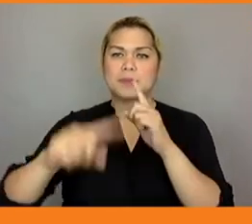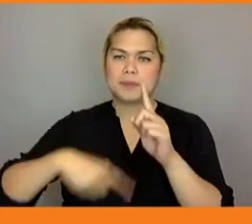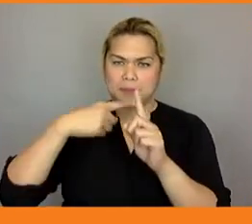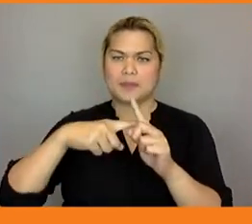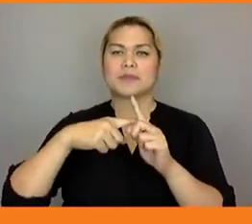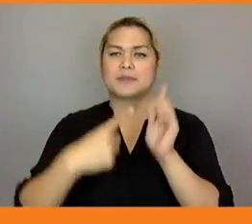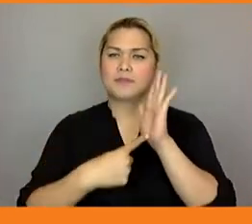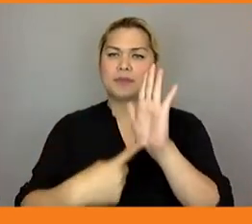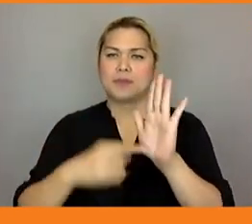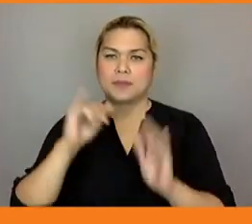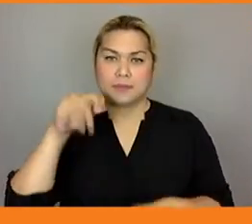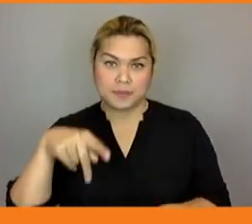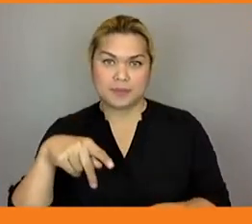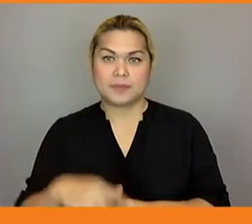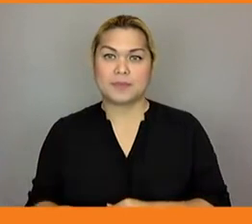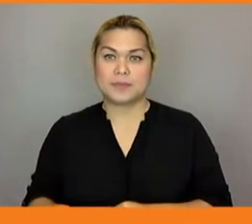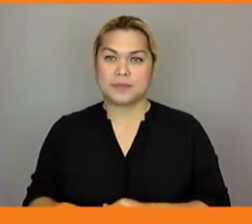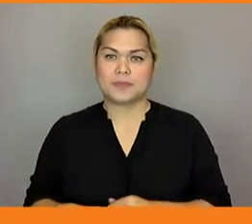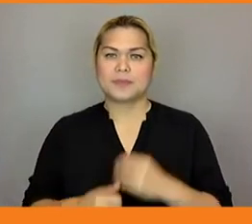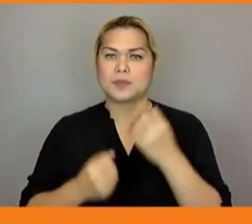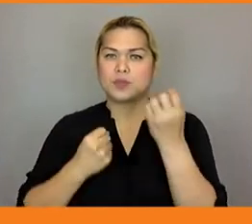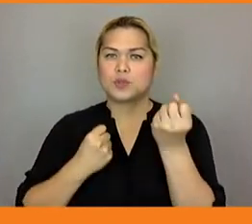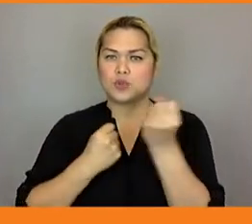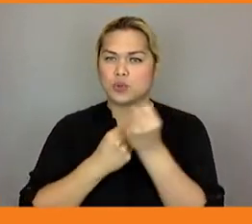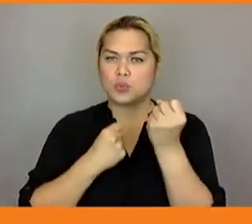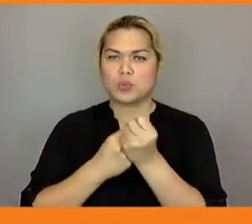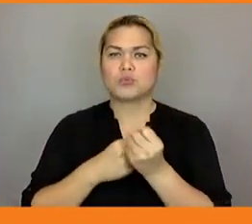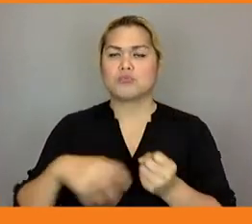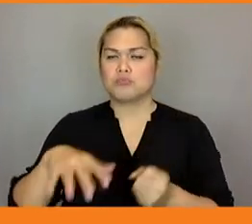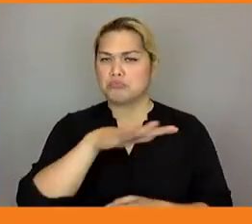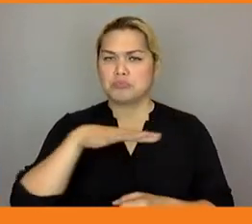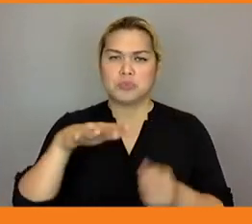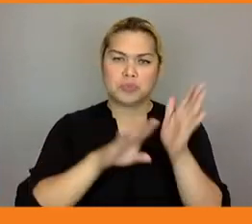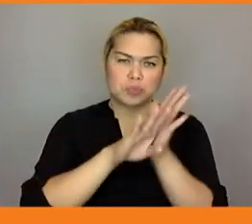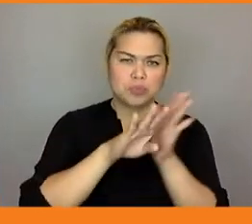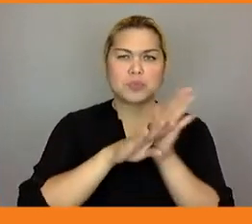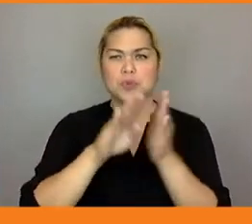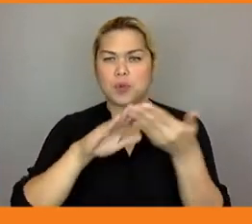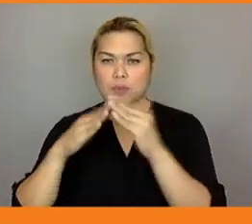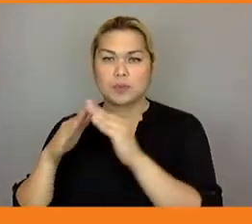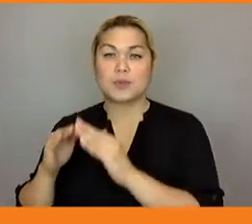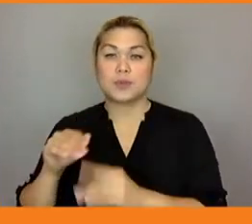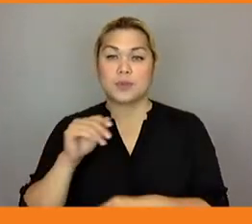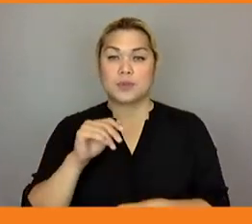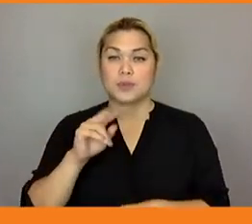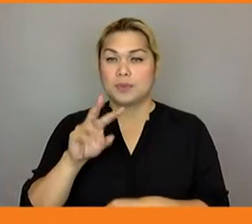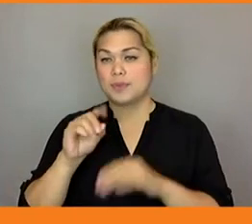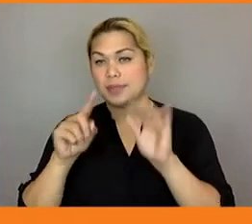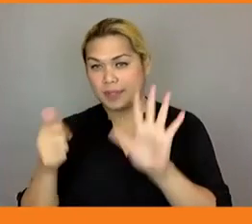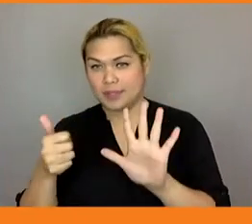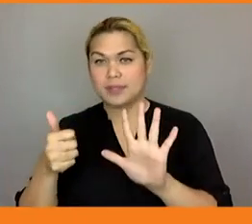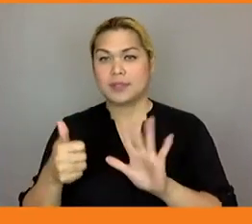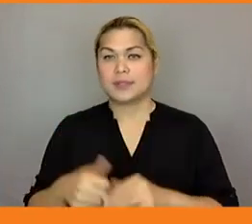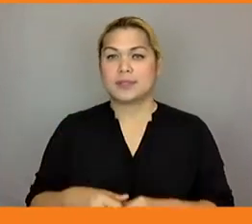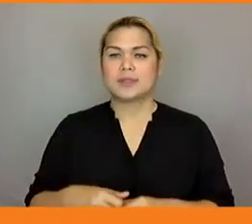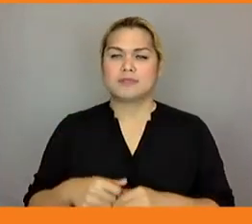affected community since 2016. As you know, Tanu Haidapur Limited is co-financed by ADB, EIB, and the JICA. And the